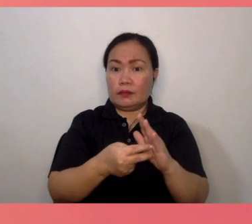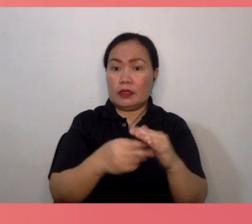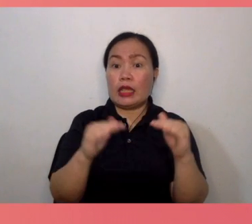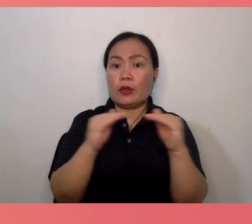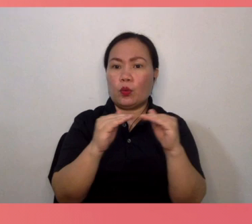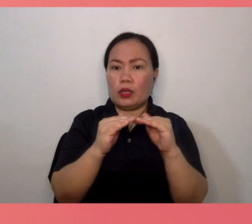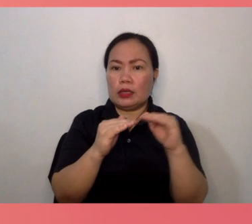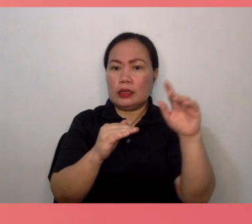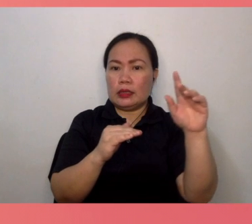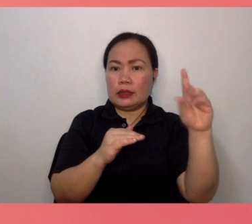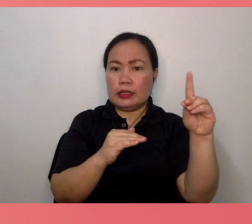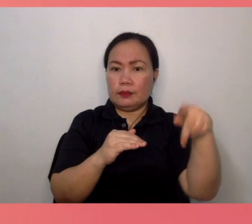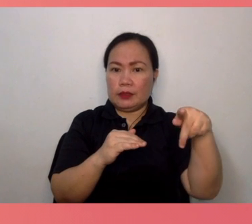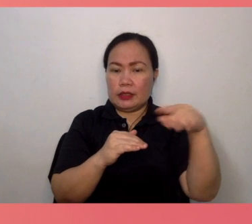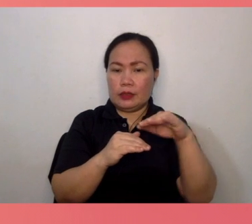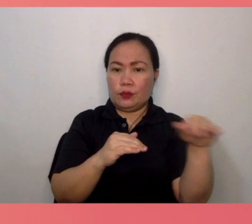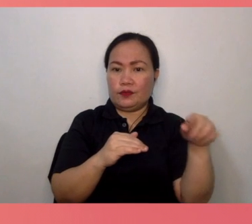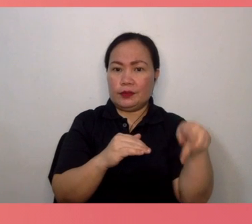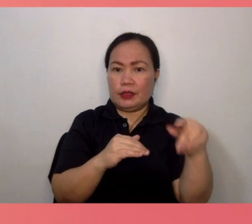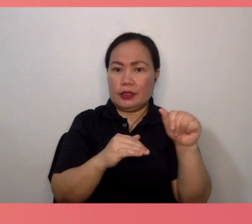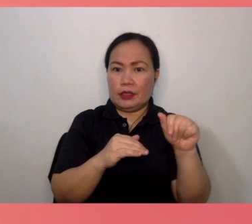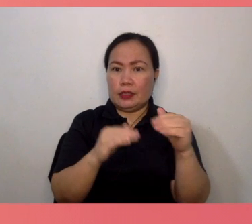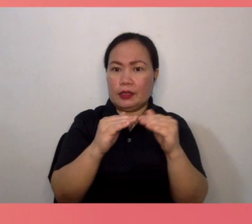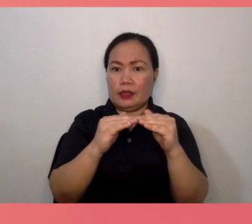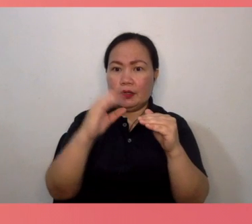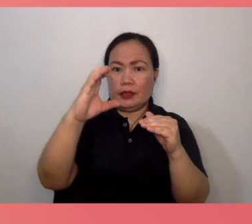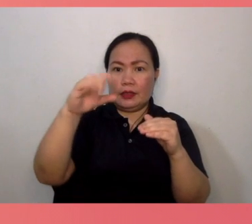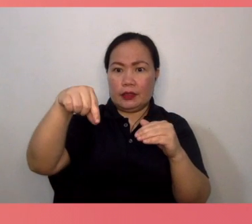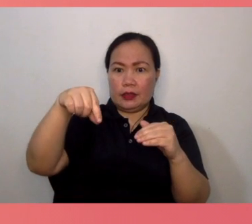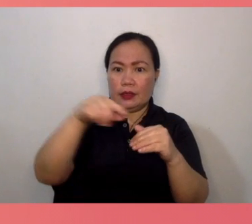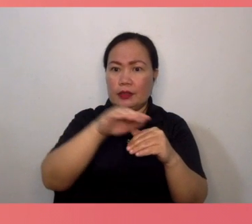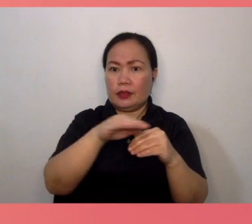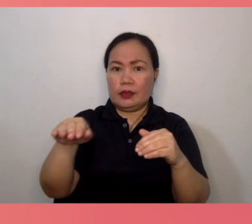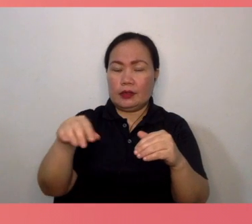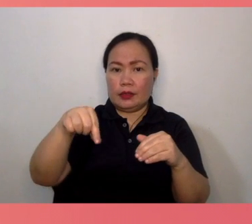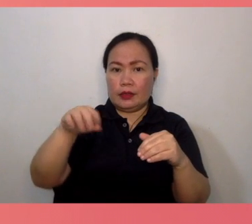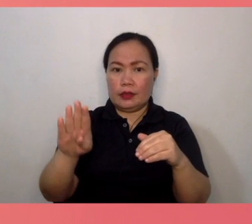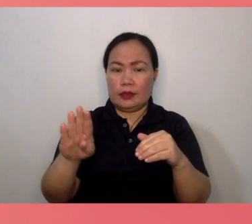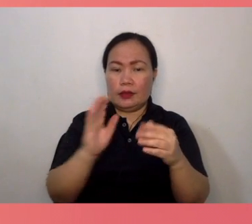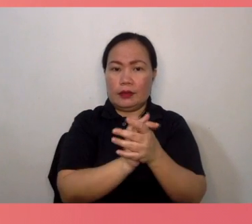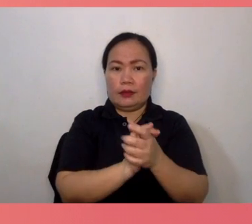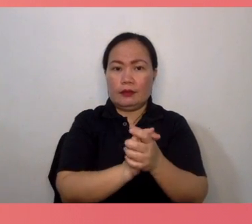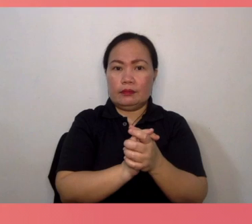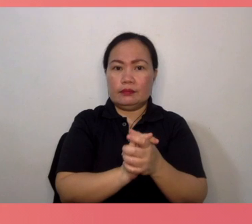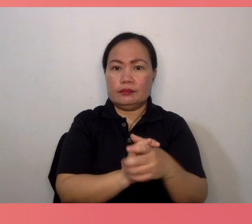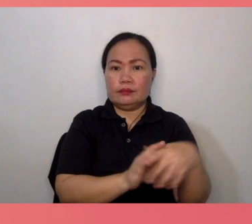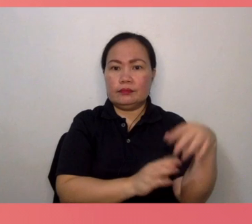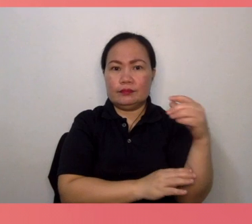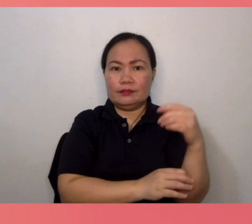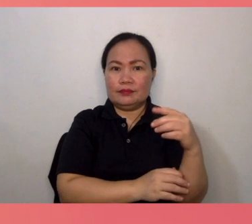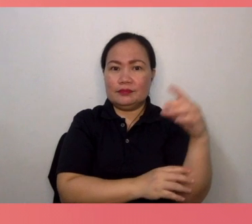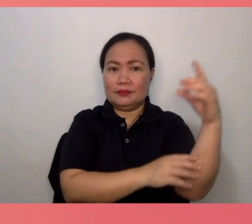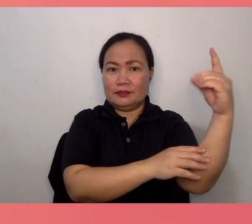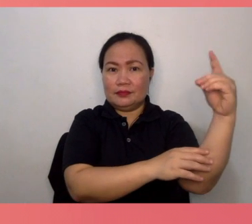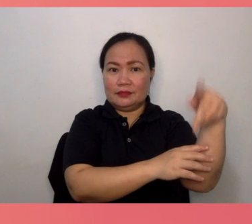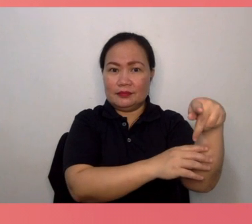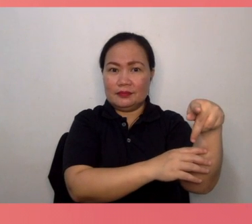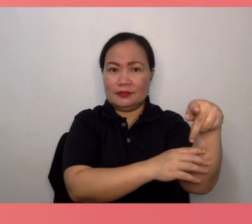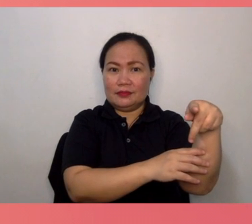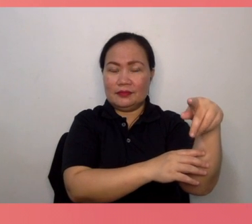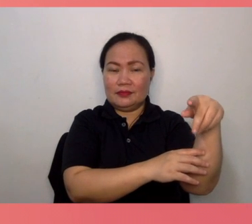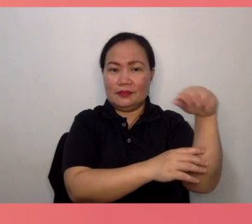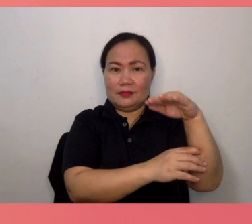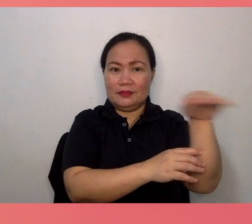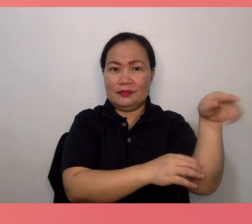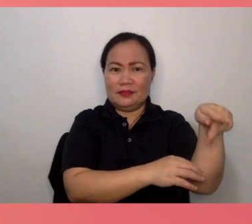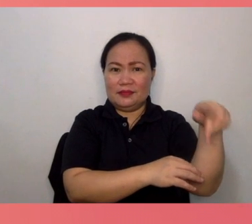ay equal din. Okay, so let's see. Tingnan natin dito, I have dp over pa is equal to cq